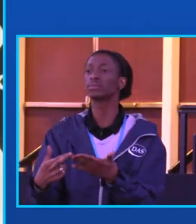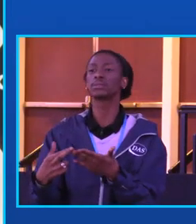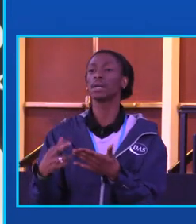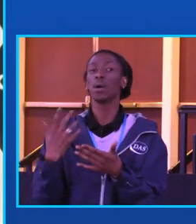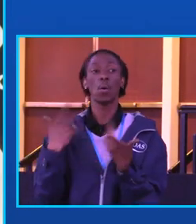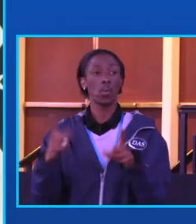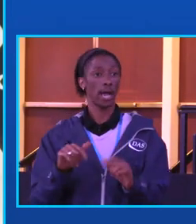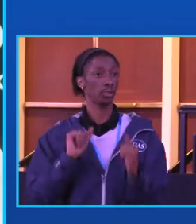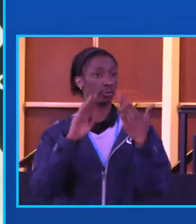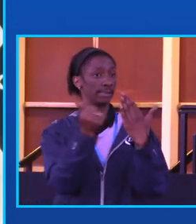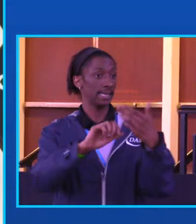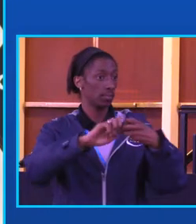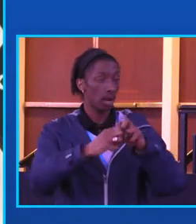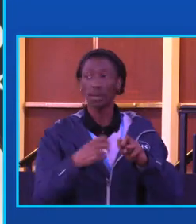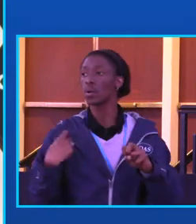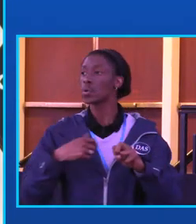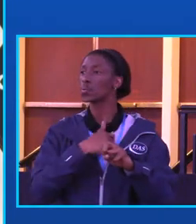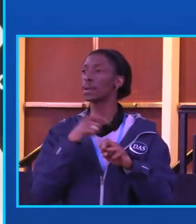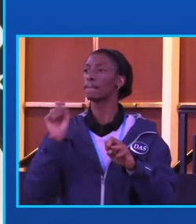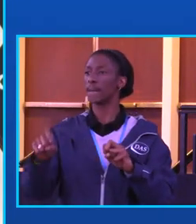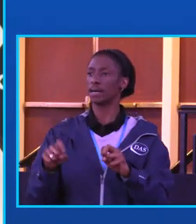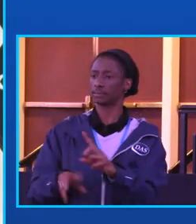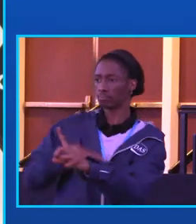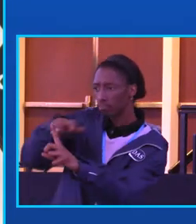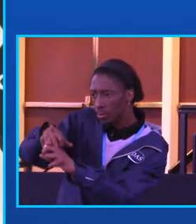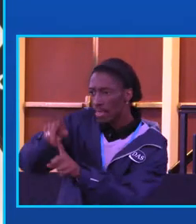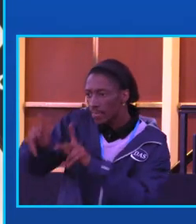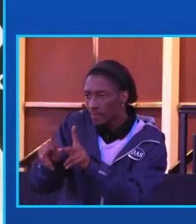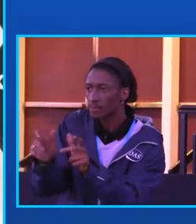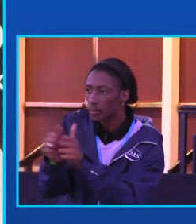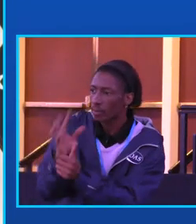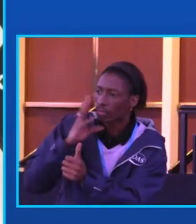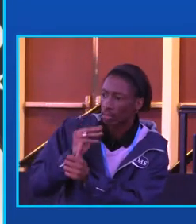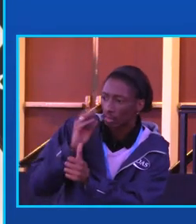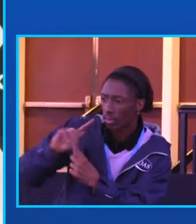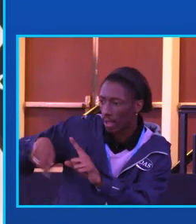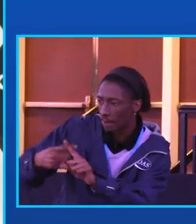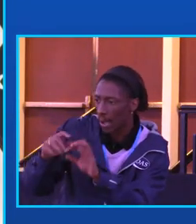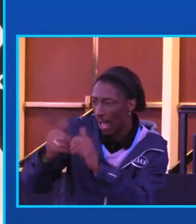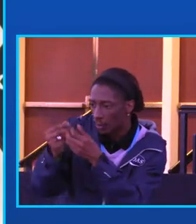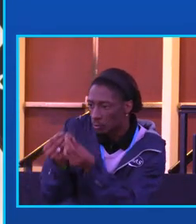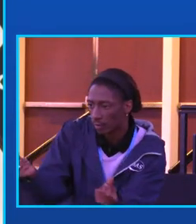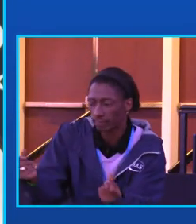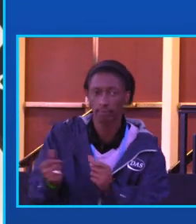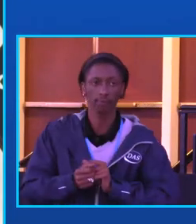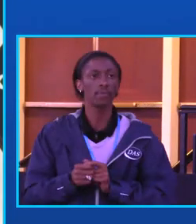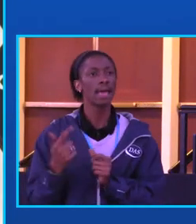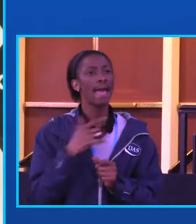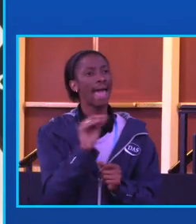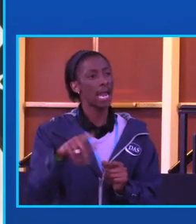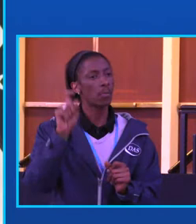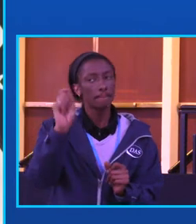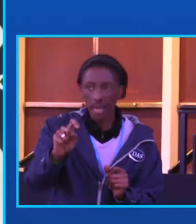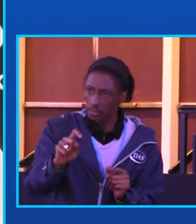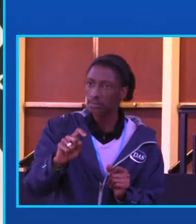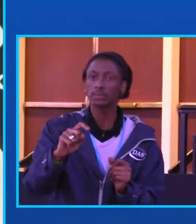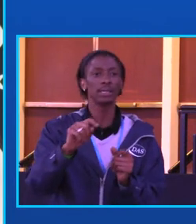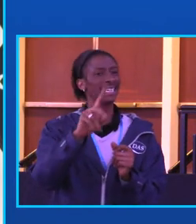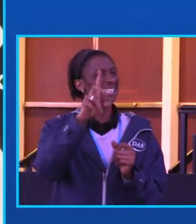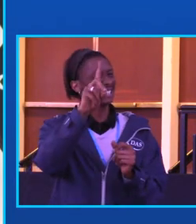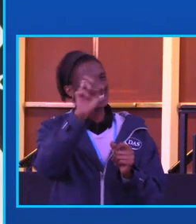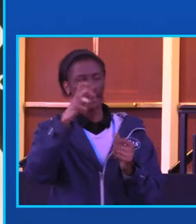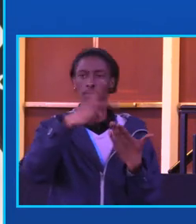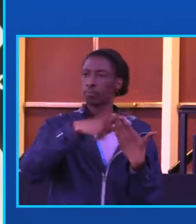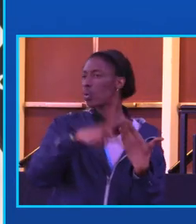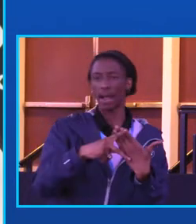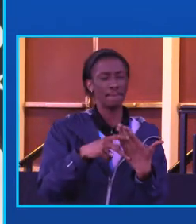problem, we must center the people with lived experience as the experts on the solution. And we must deprogram any thinking that